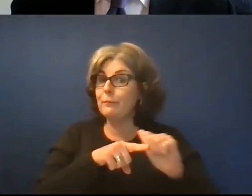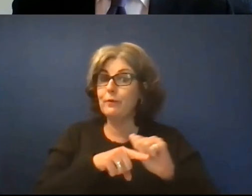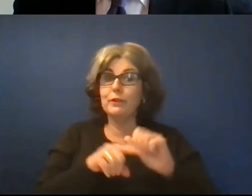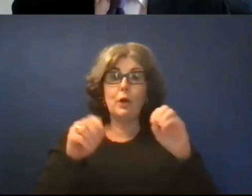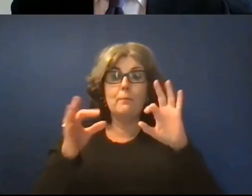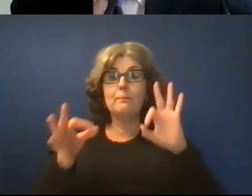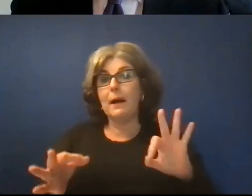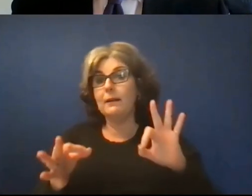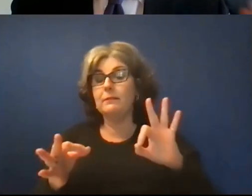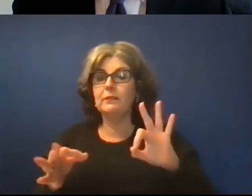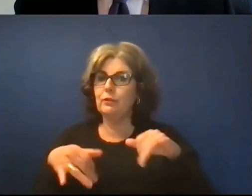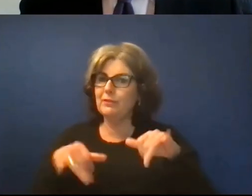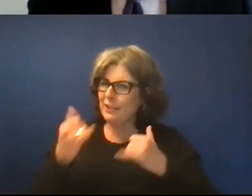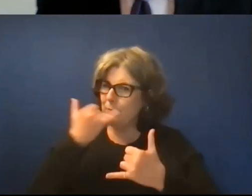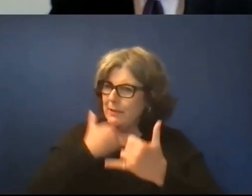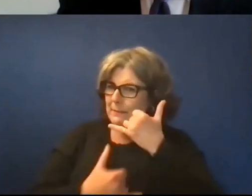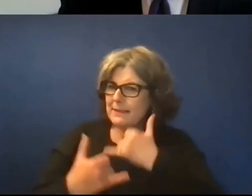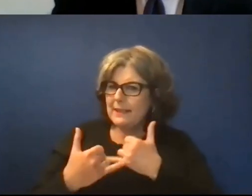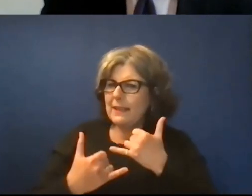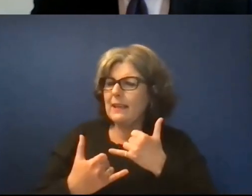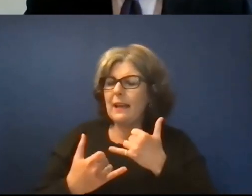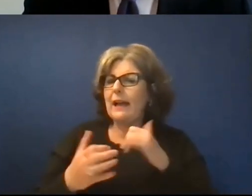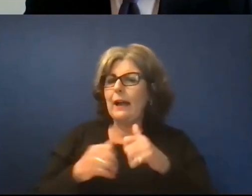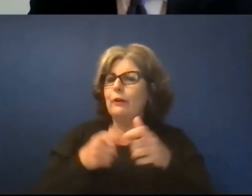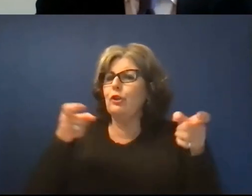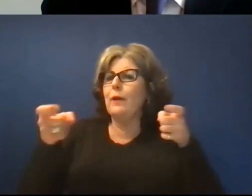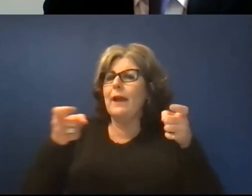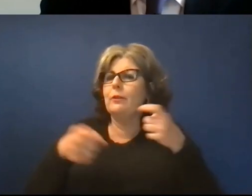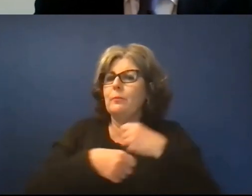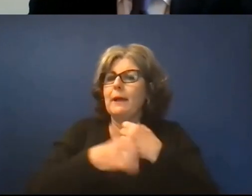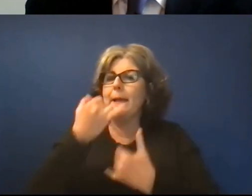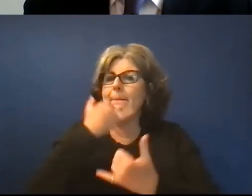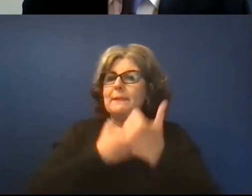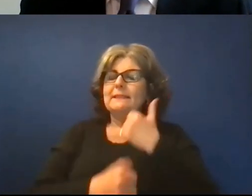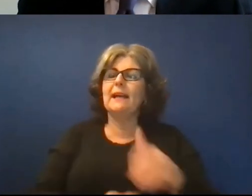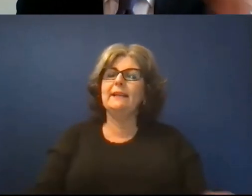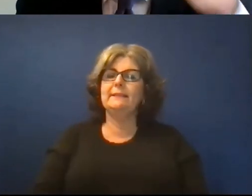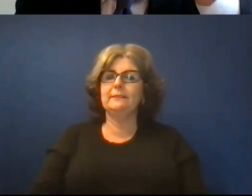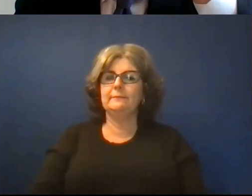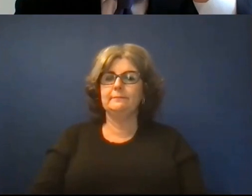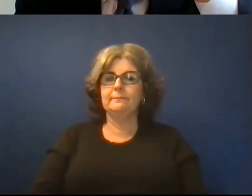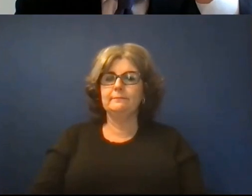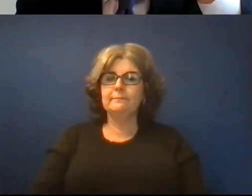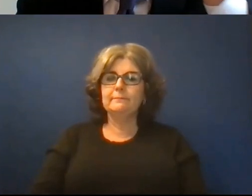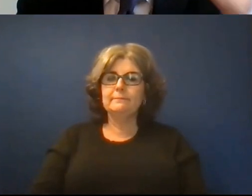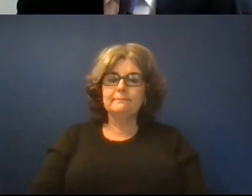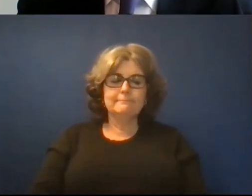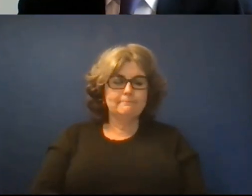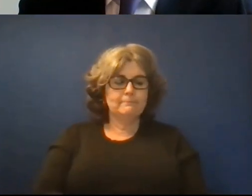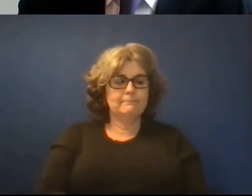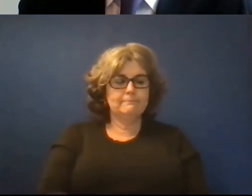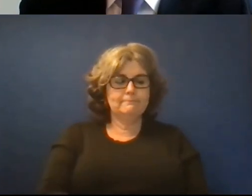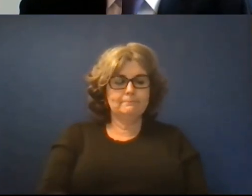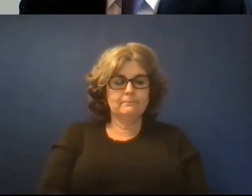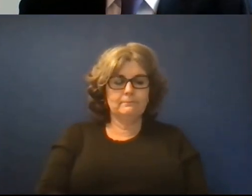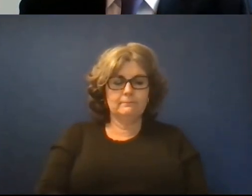intense moments, you still make mistakes. How do you grapple with that? Absolutely. Just like Nurse Tenner